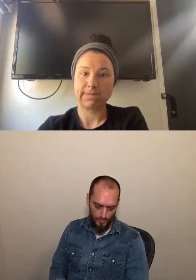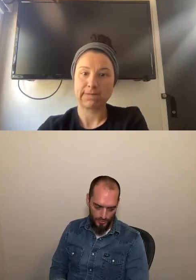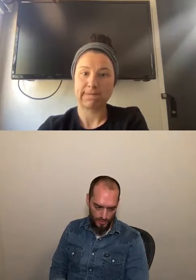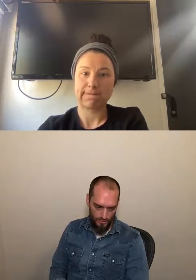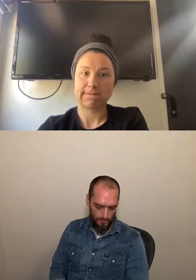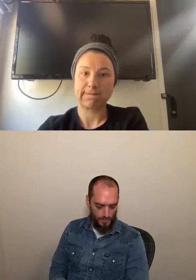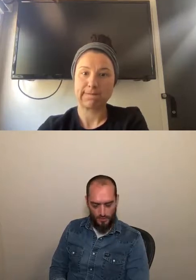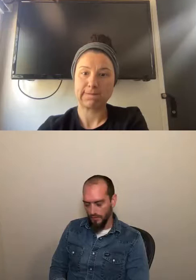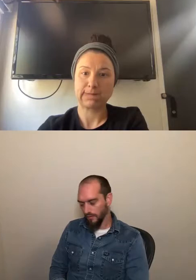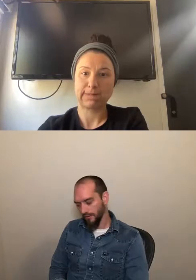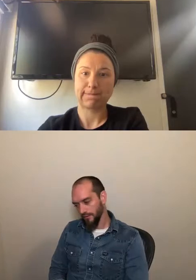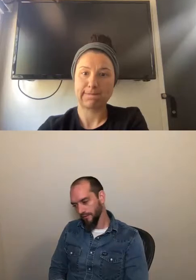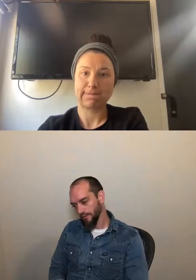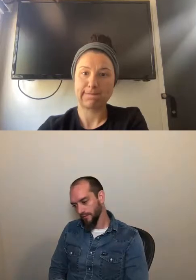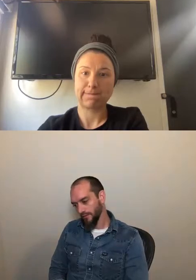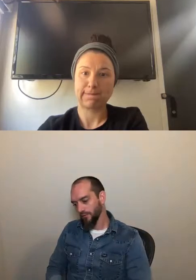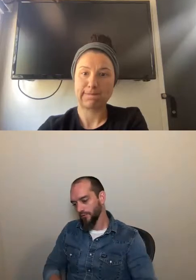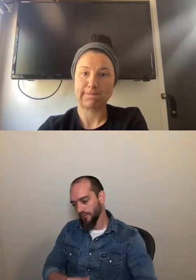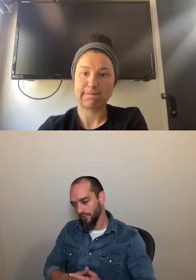answers, which are,